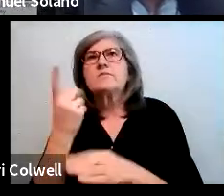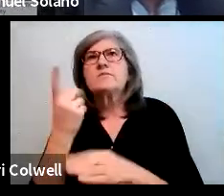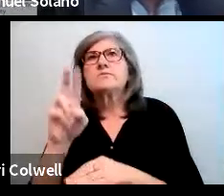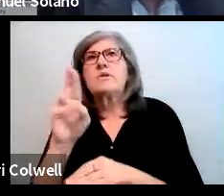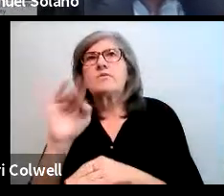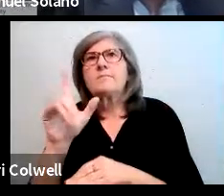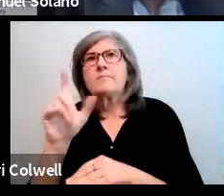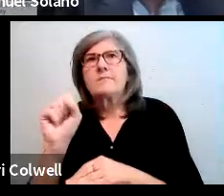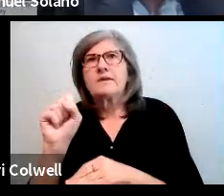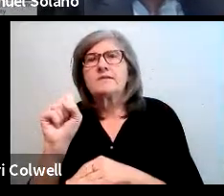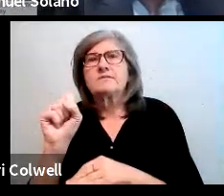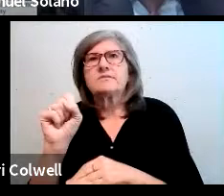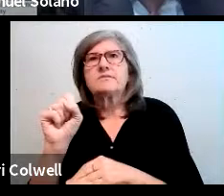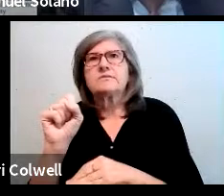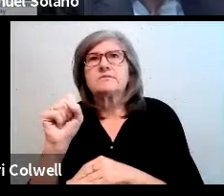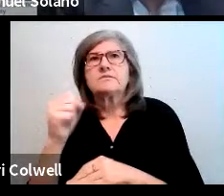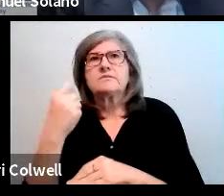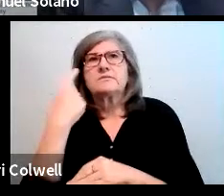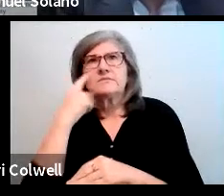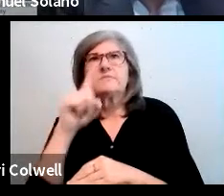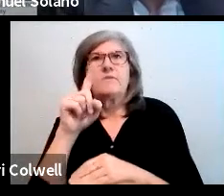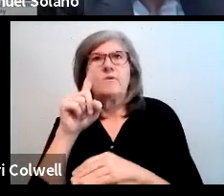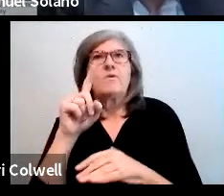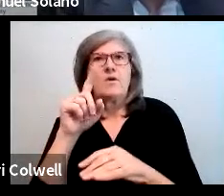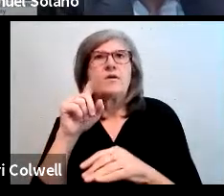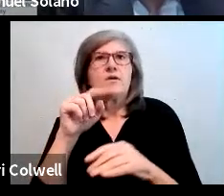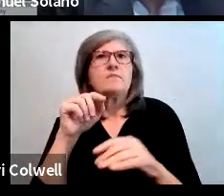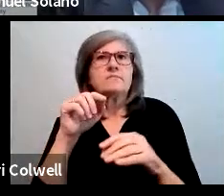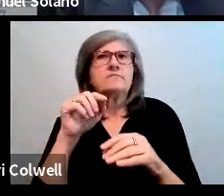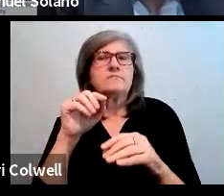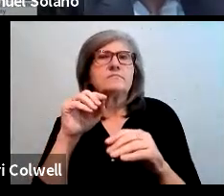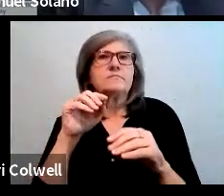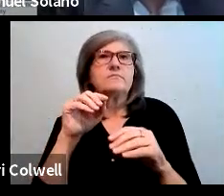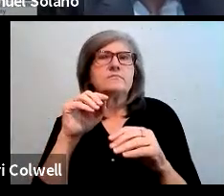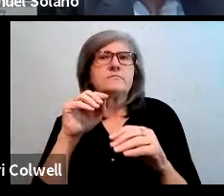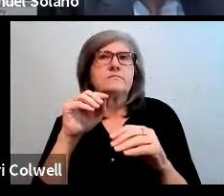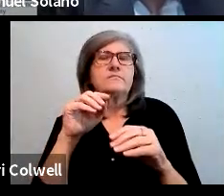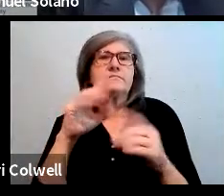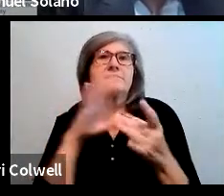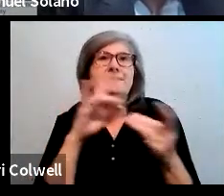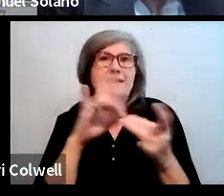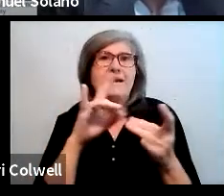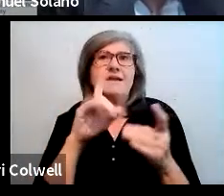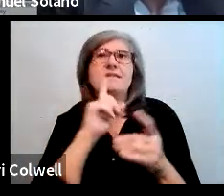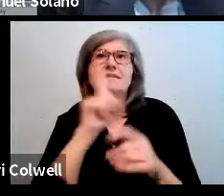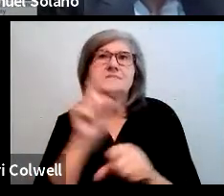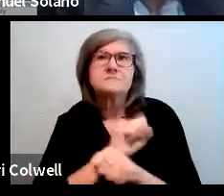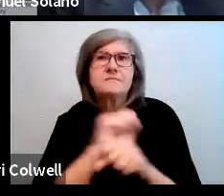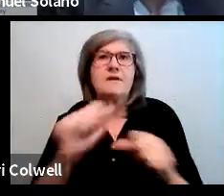Mills, for putting the fine point on it. This is literally a matter of life and death. Yep. It is.